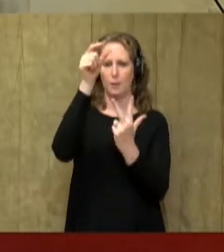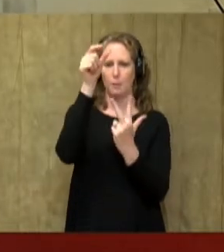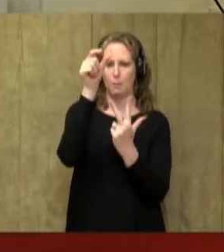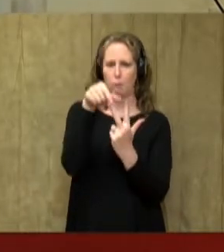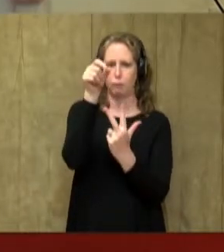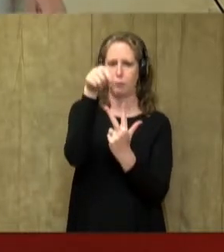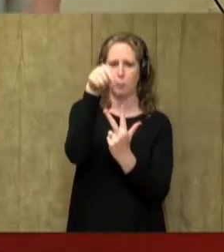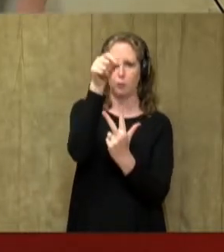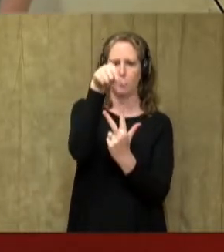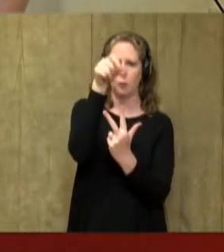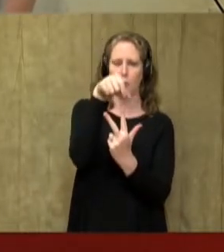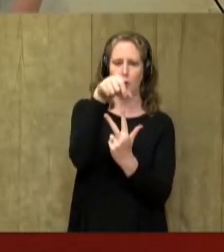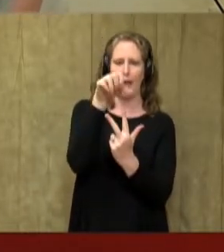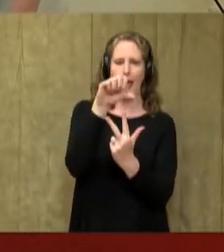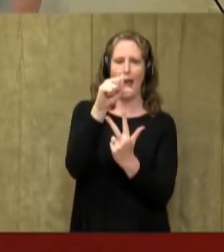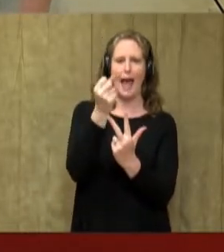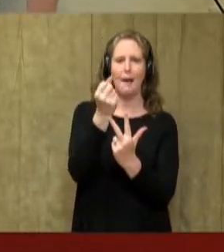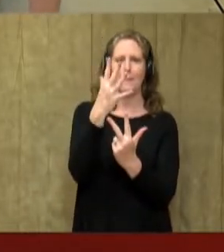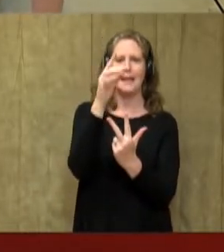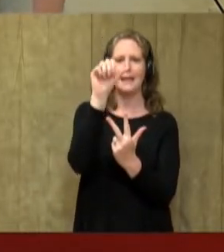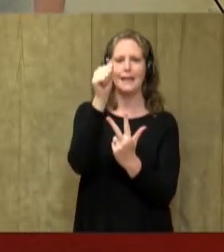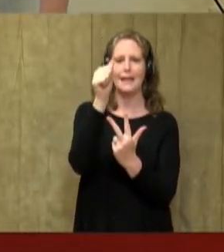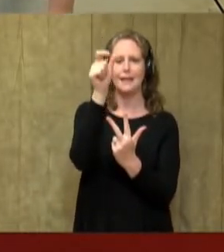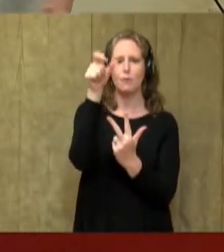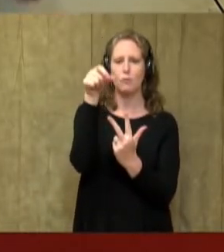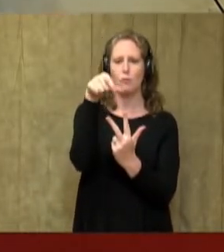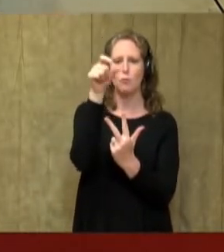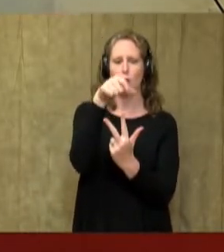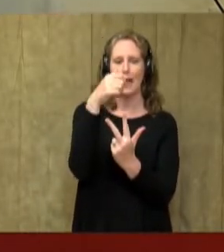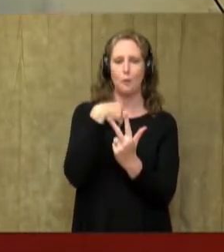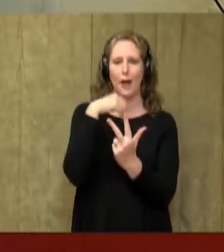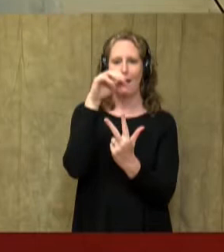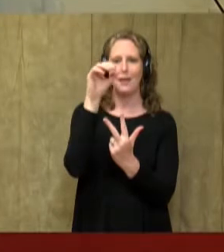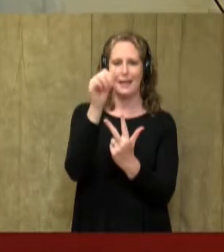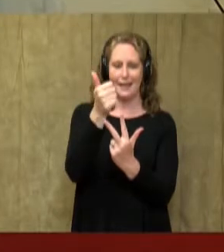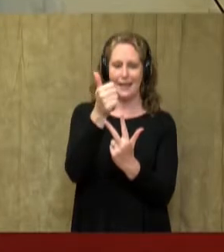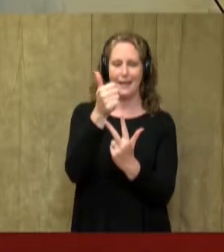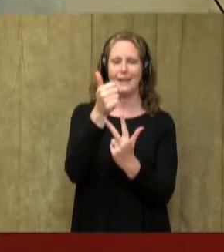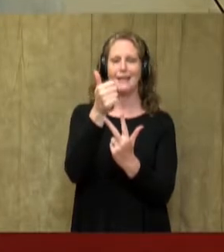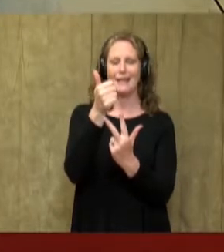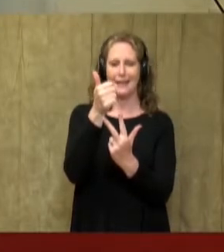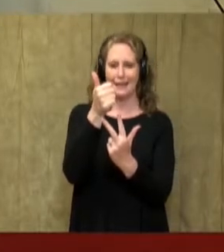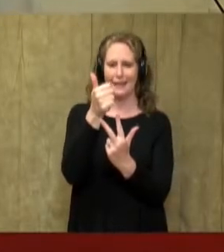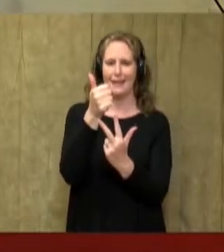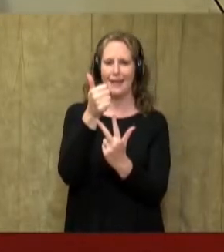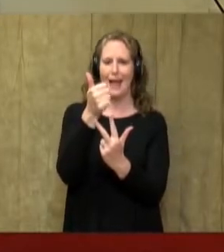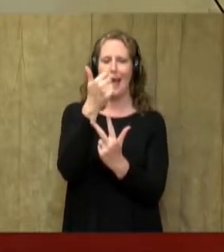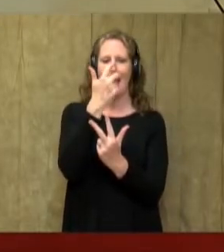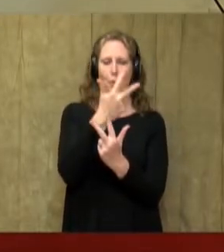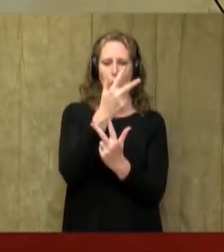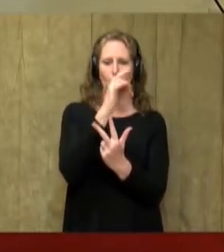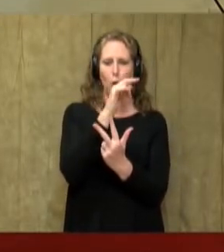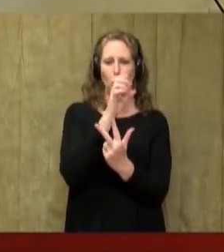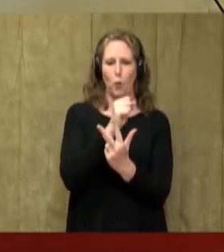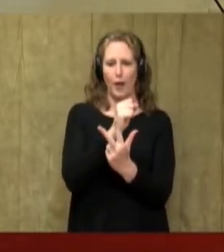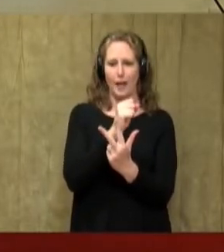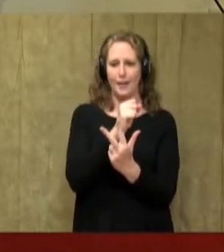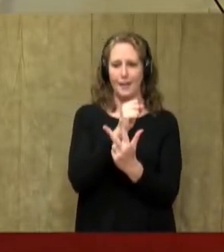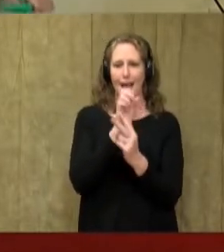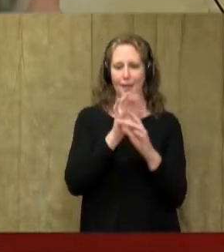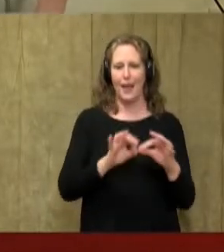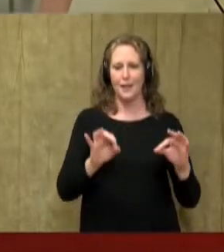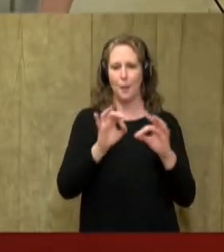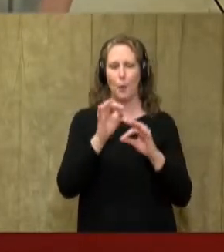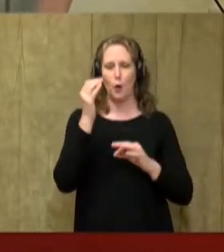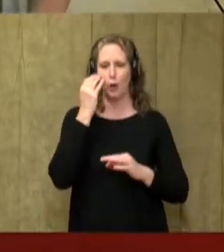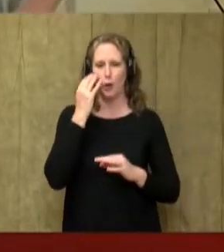we broke this up, how many tens would we have? That's right, we would have 10 tens and 3 ones. So that's important